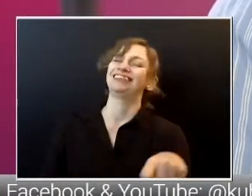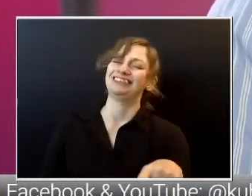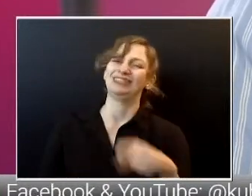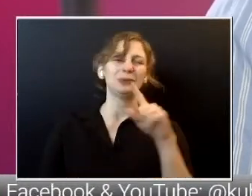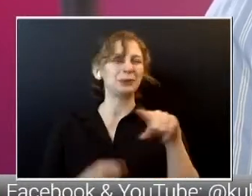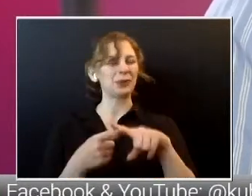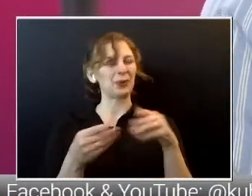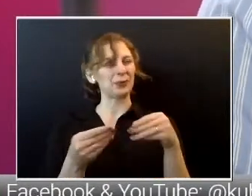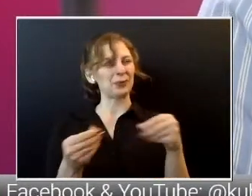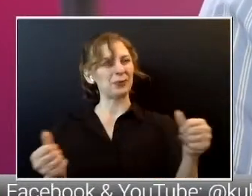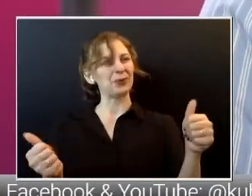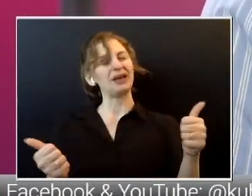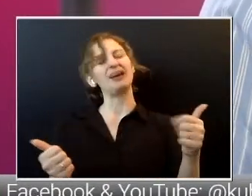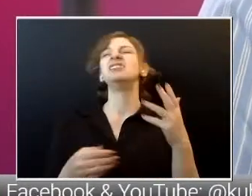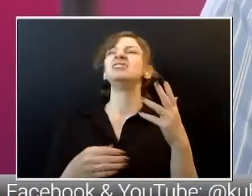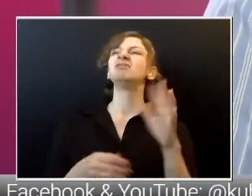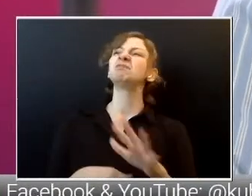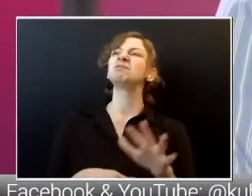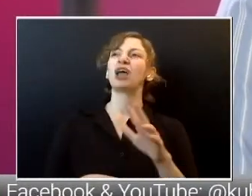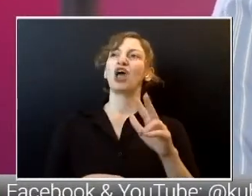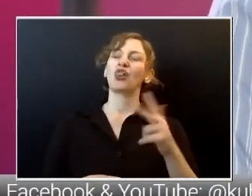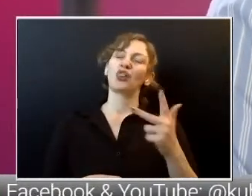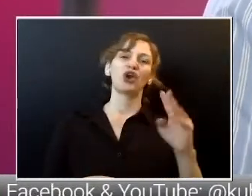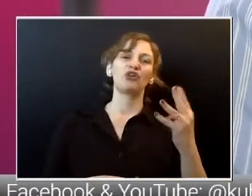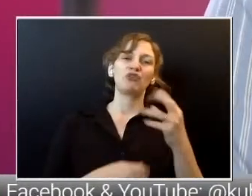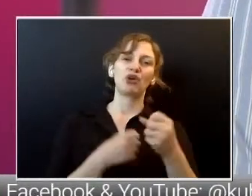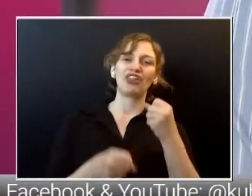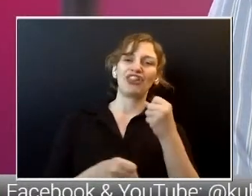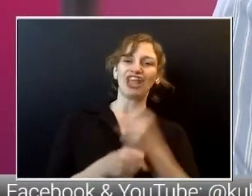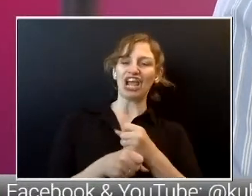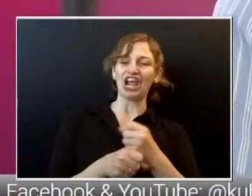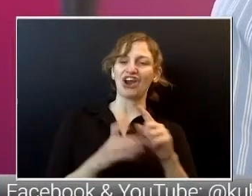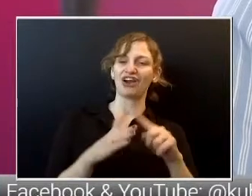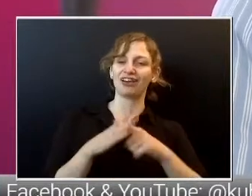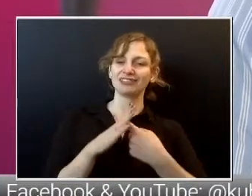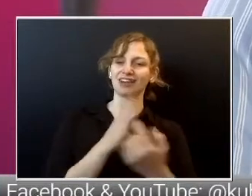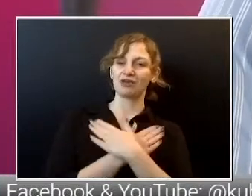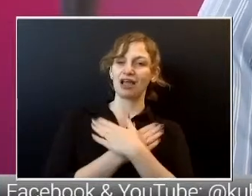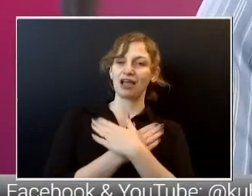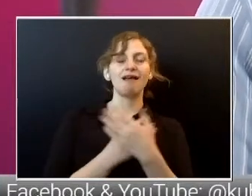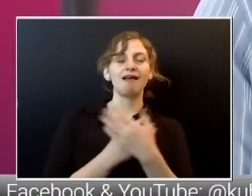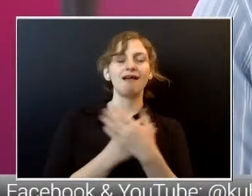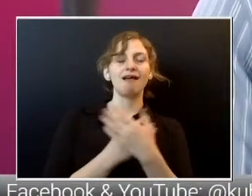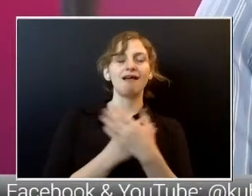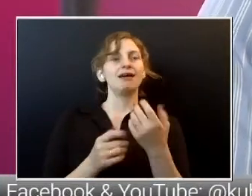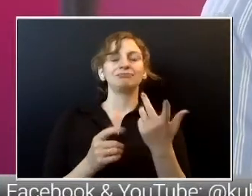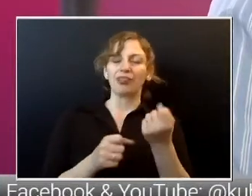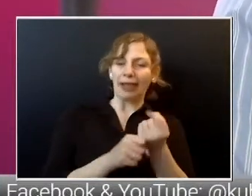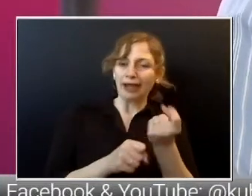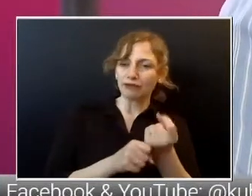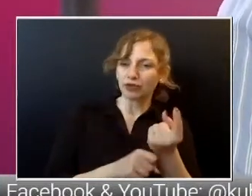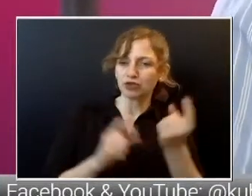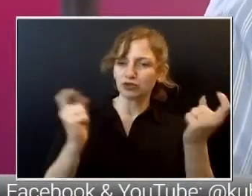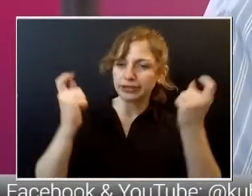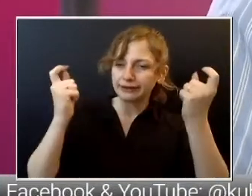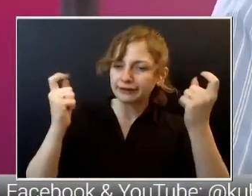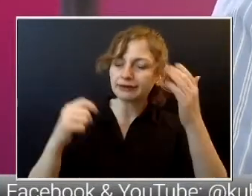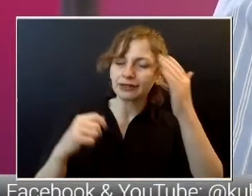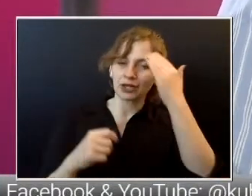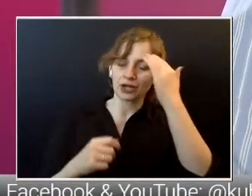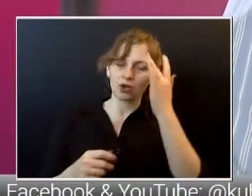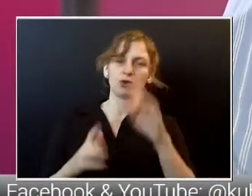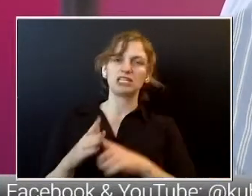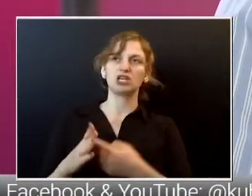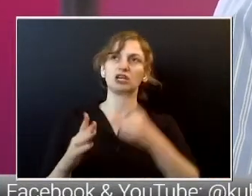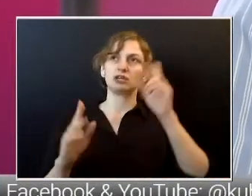relax. Every anniversary you get a little tense. Oh, is it everything okay? And this last year, because it'll be my 6th coming up, last year I kind of even forgot about it. I